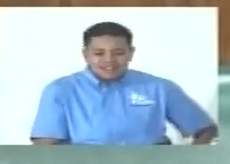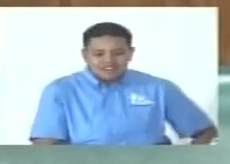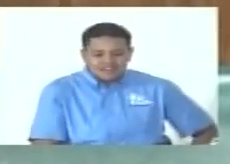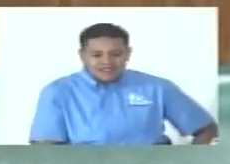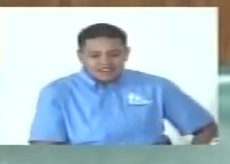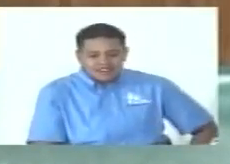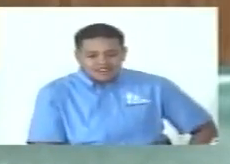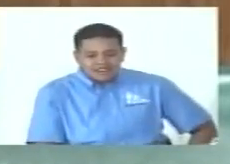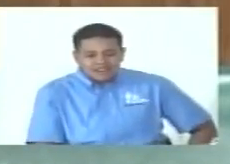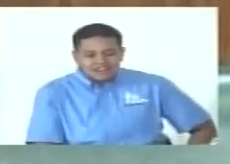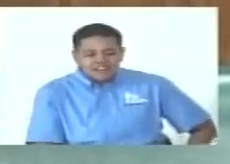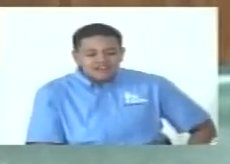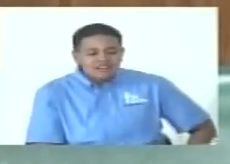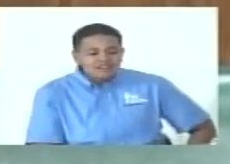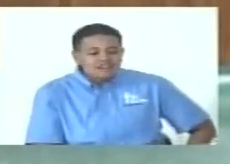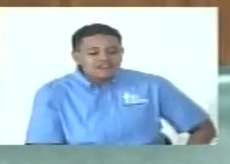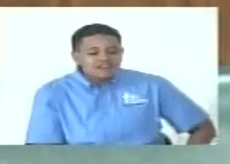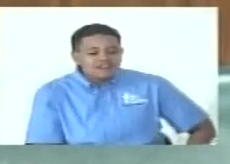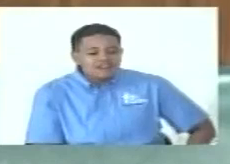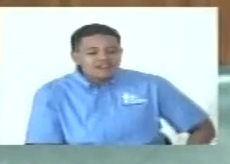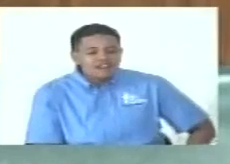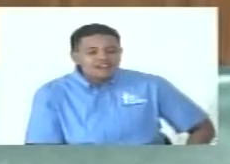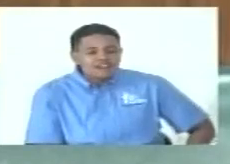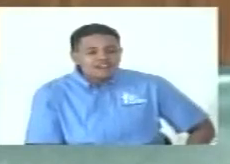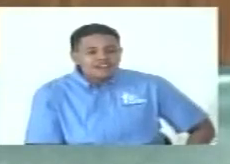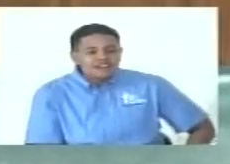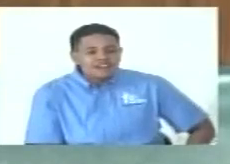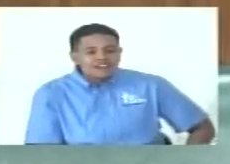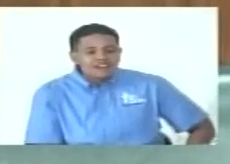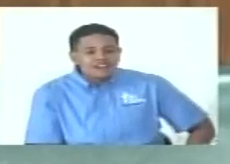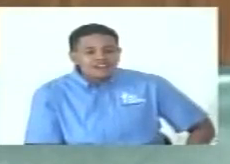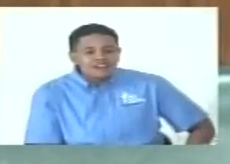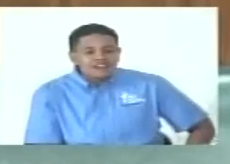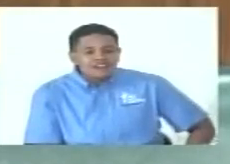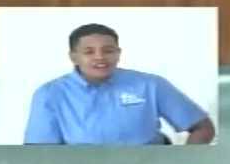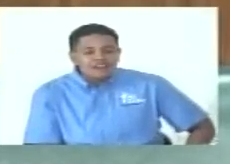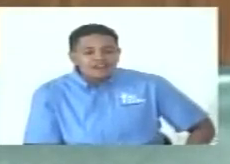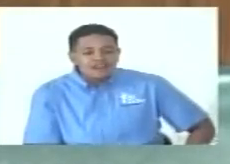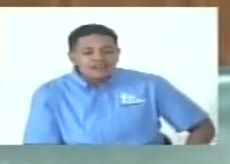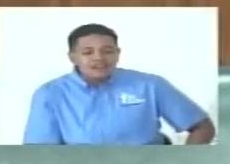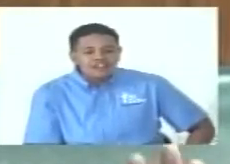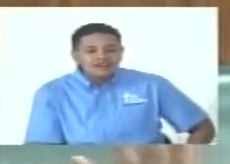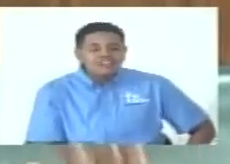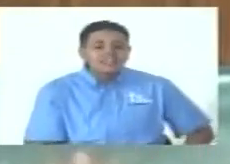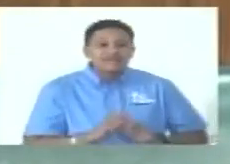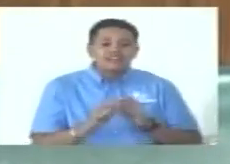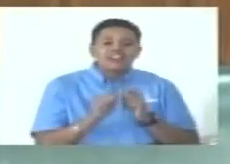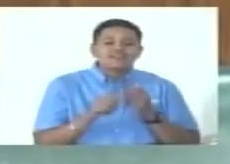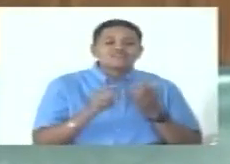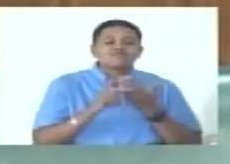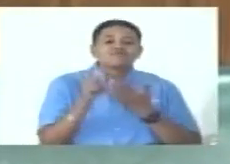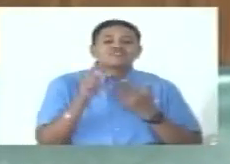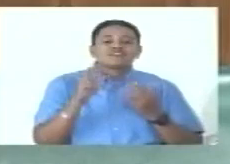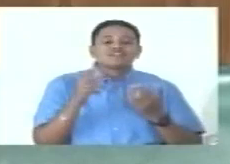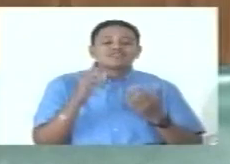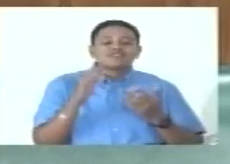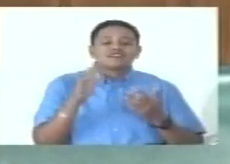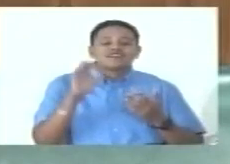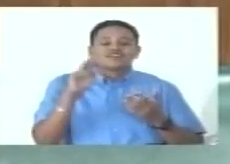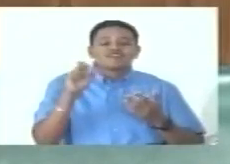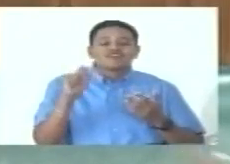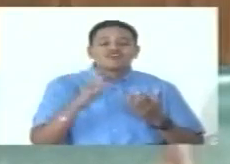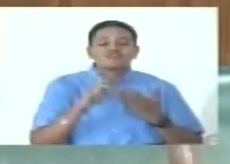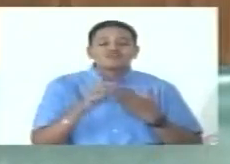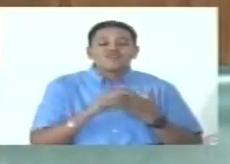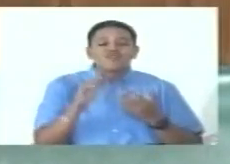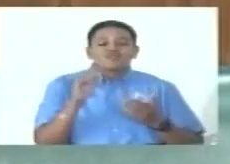The crash program check was 27. I don't think the food stamp. No, it was about that. Don't go to the crash program.